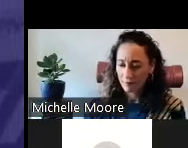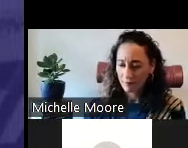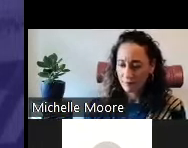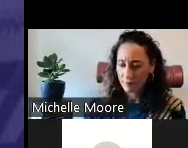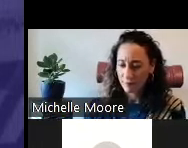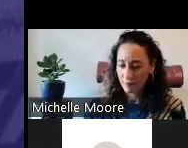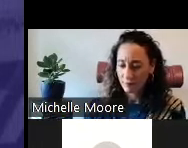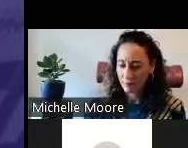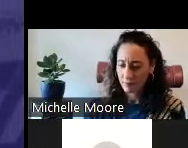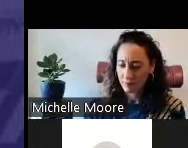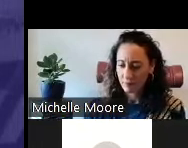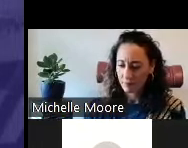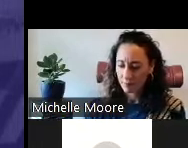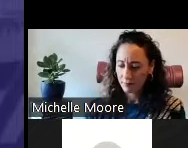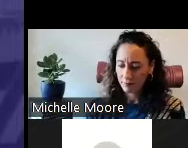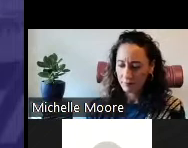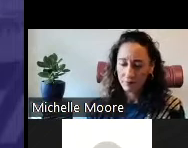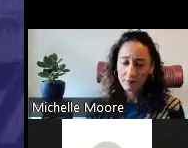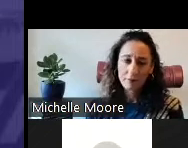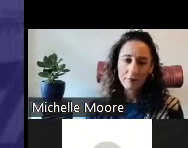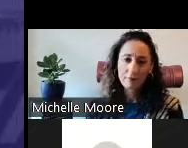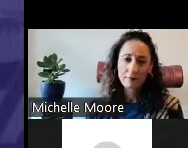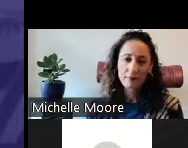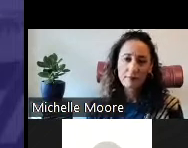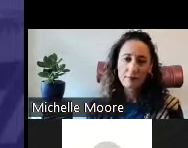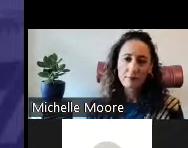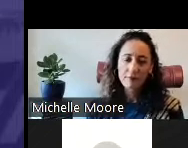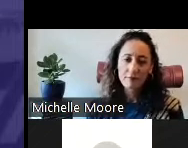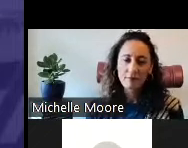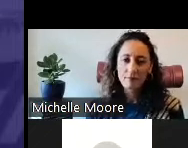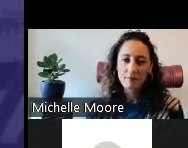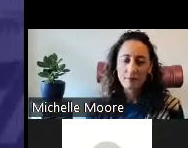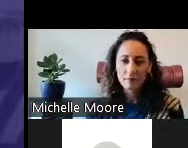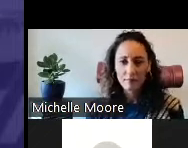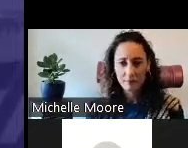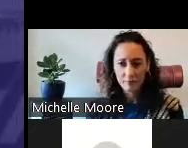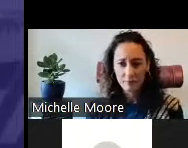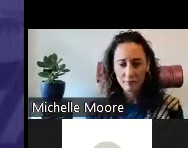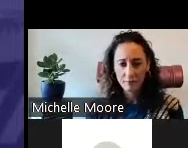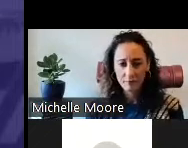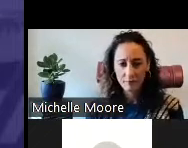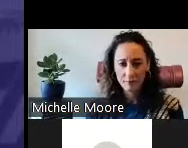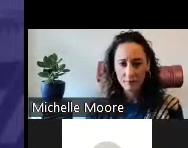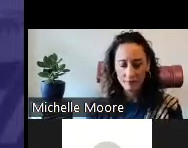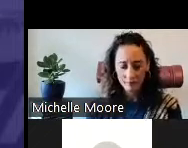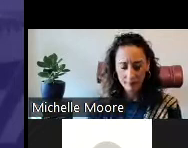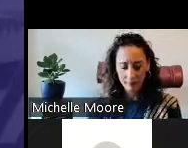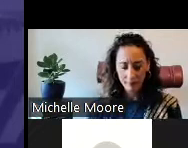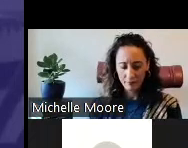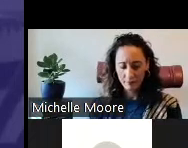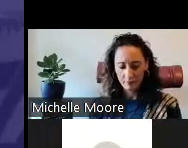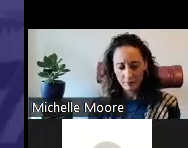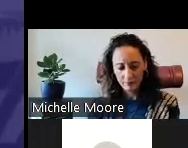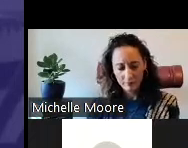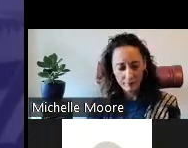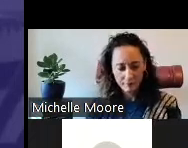race equality and the state of the sector. I'm Denzine White, the chair of Sporting Equals, and it's my great privilege to be opening